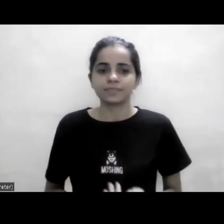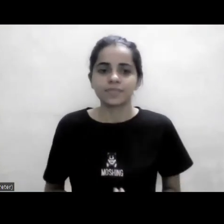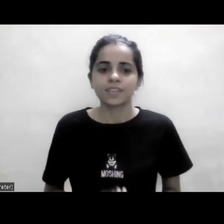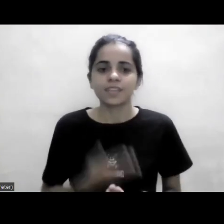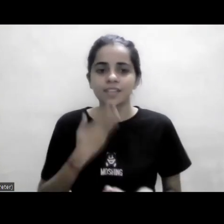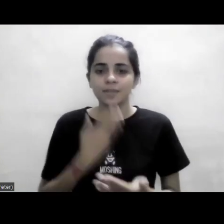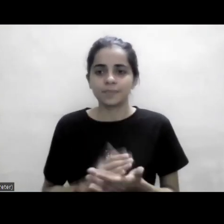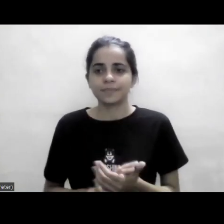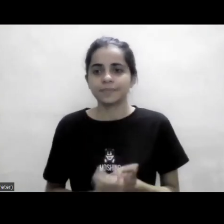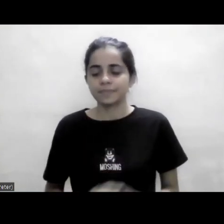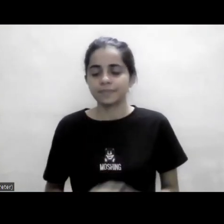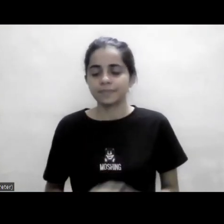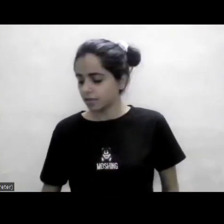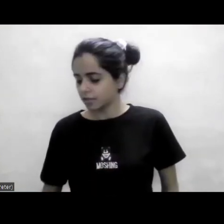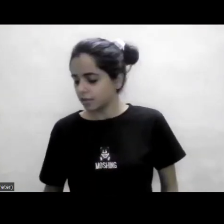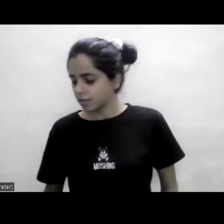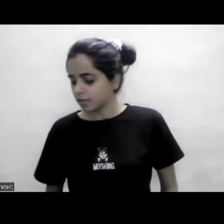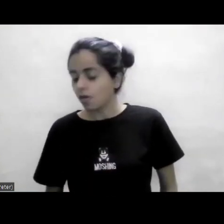much, Sadhana.